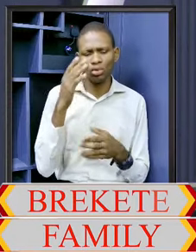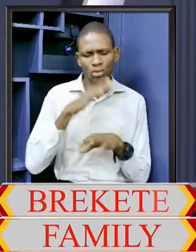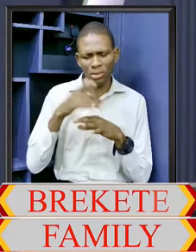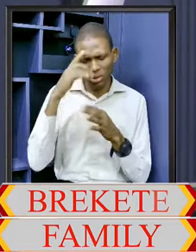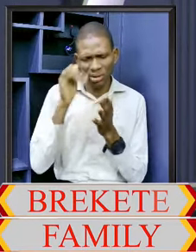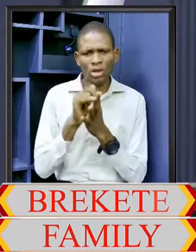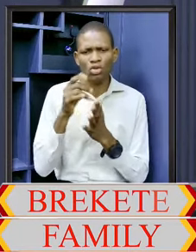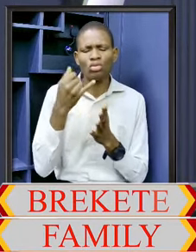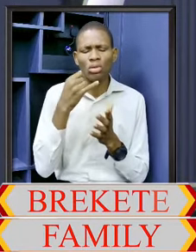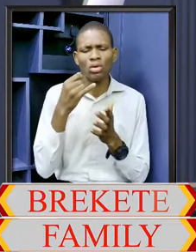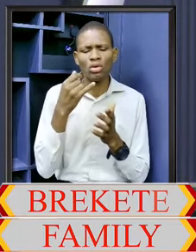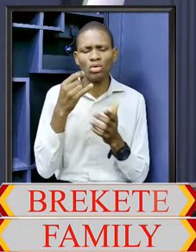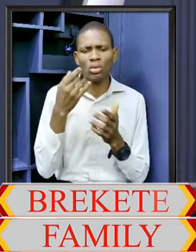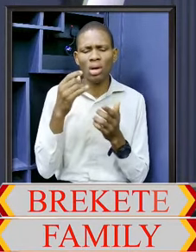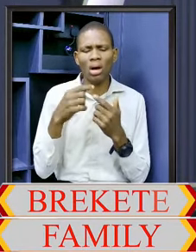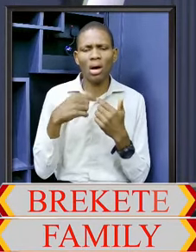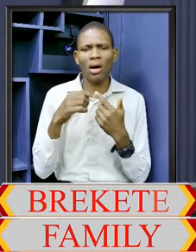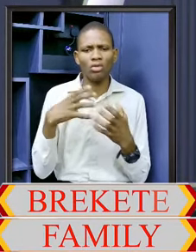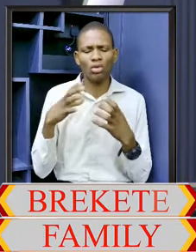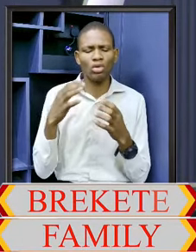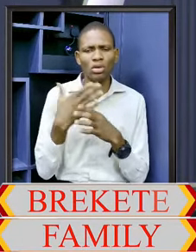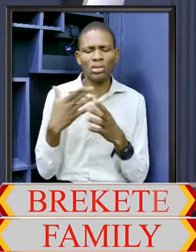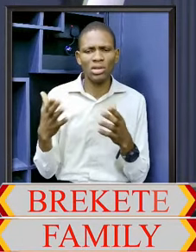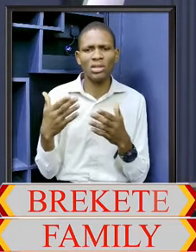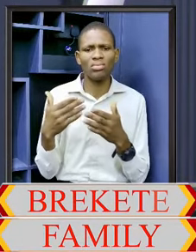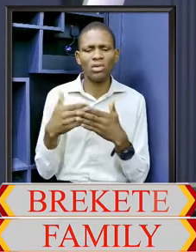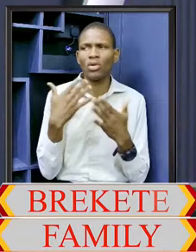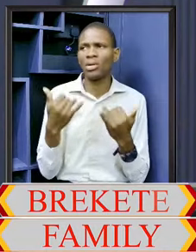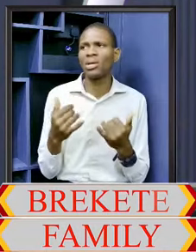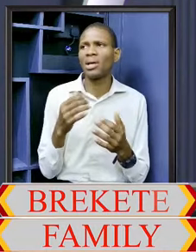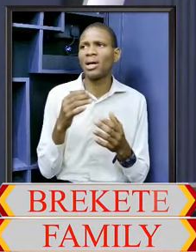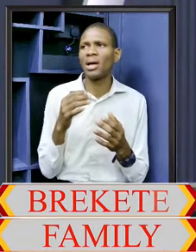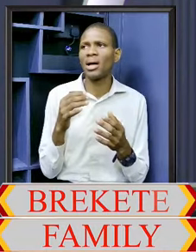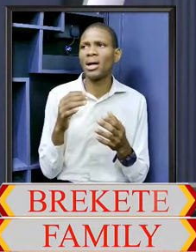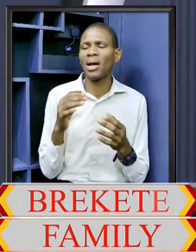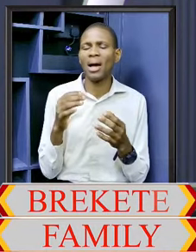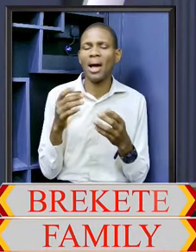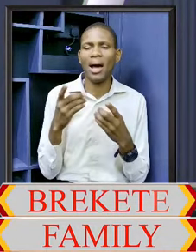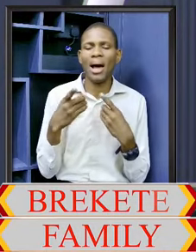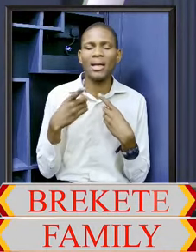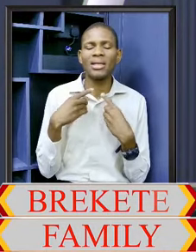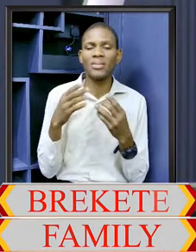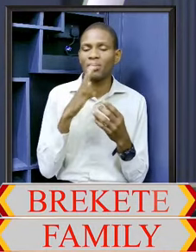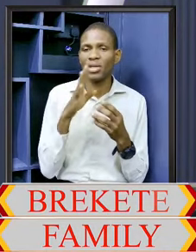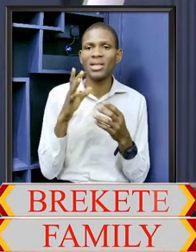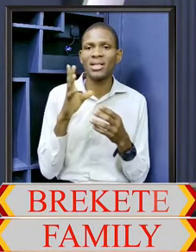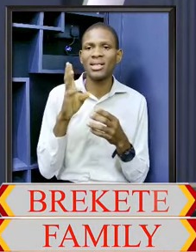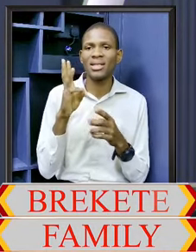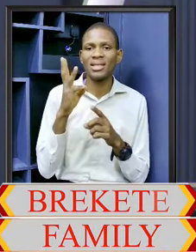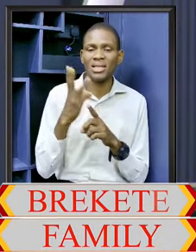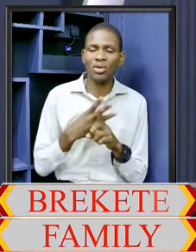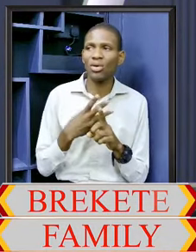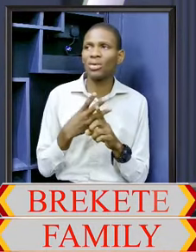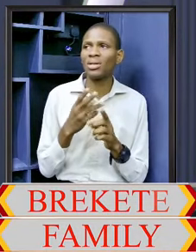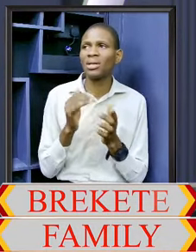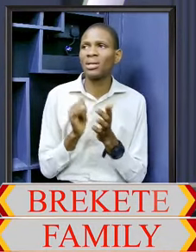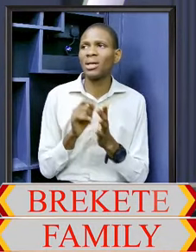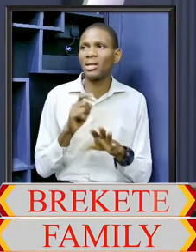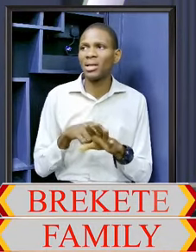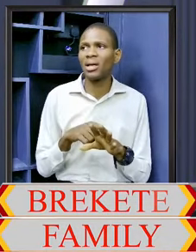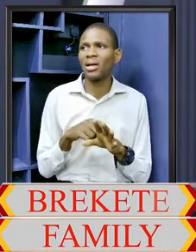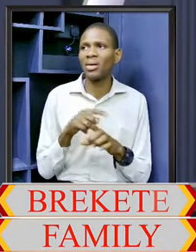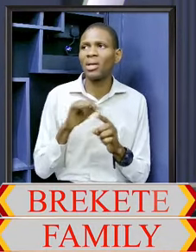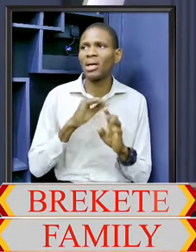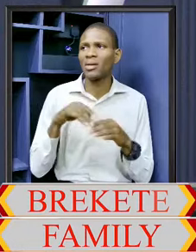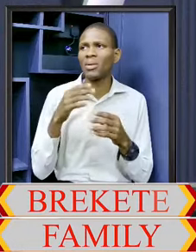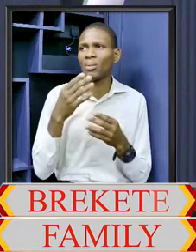business. Even as I been 6 months after that as in that time we